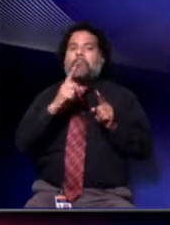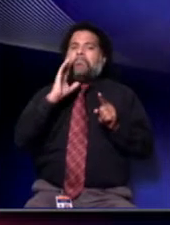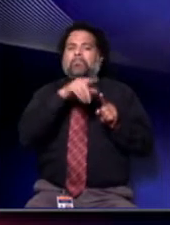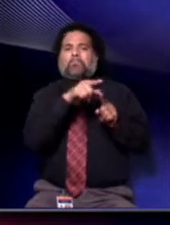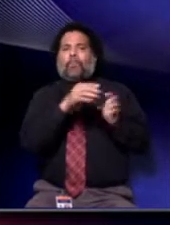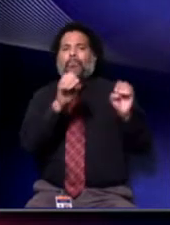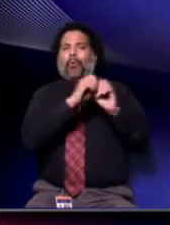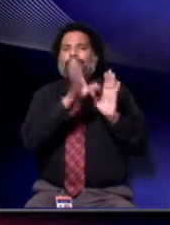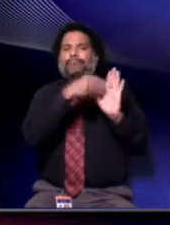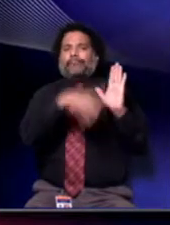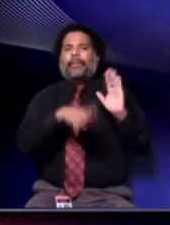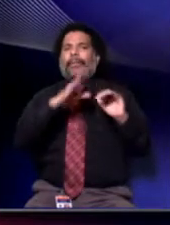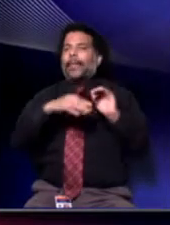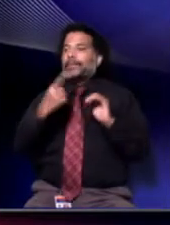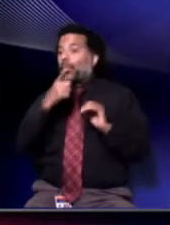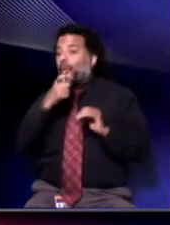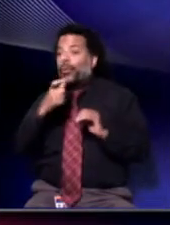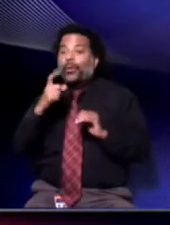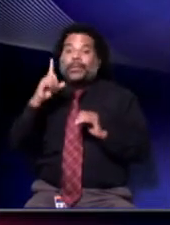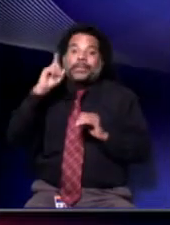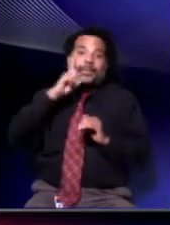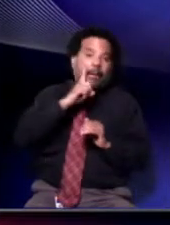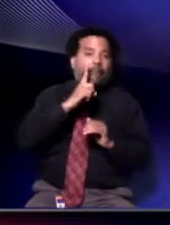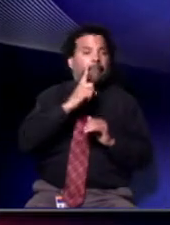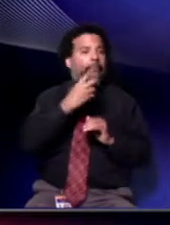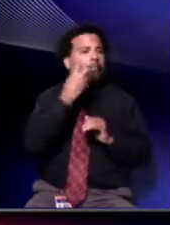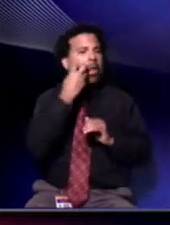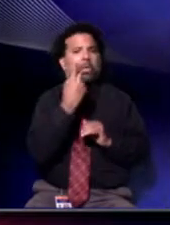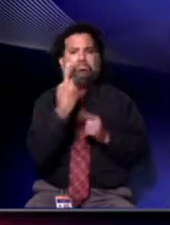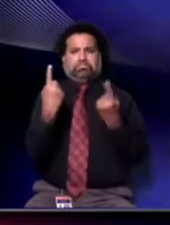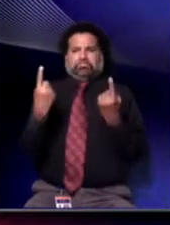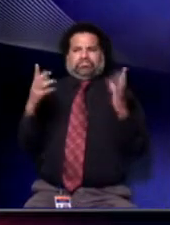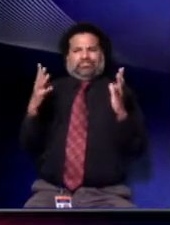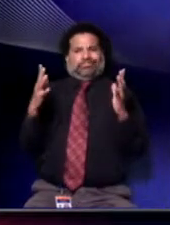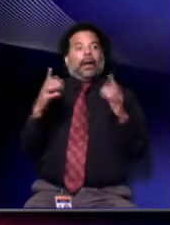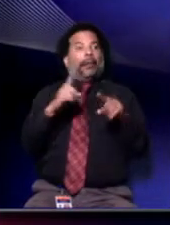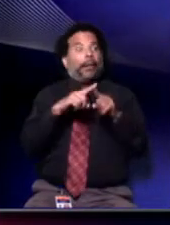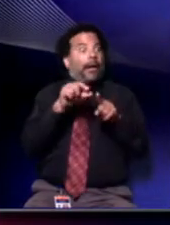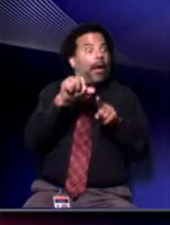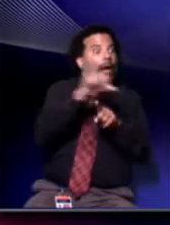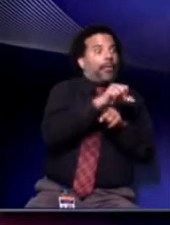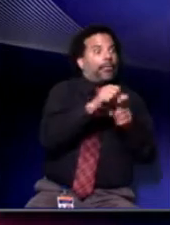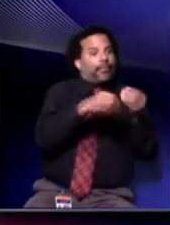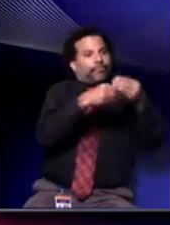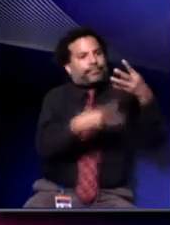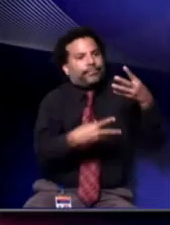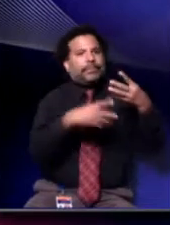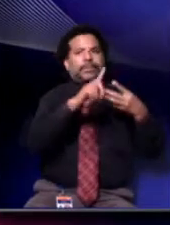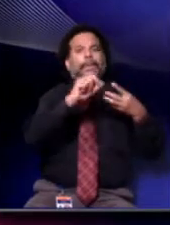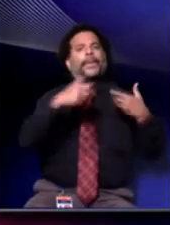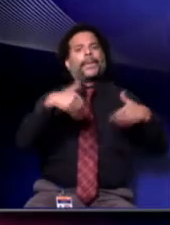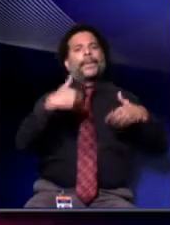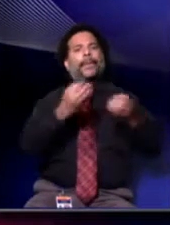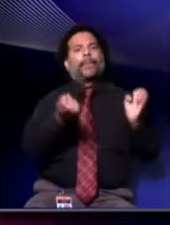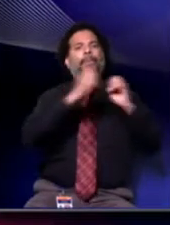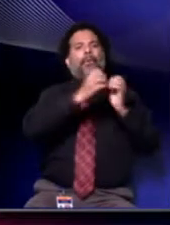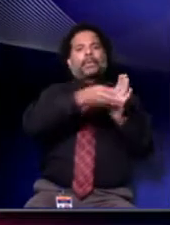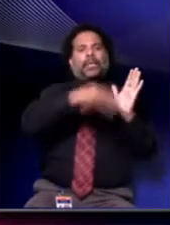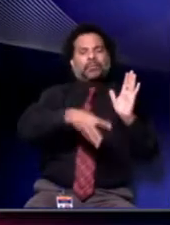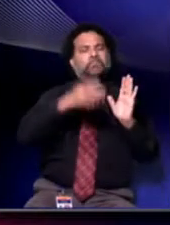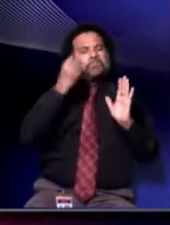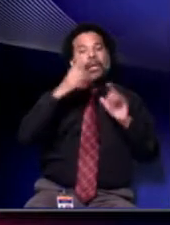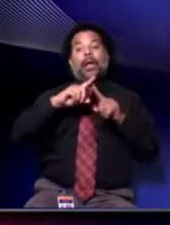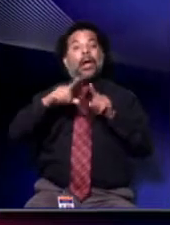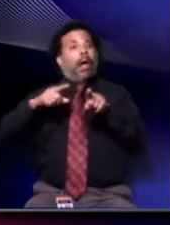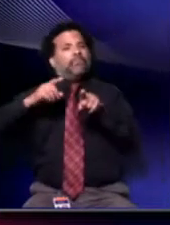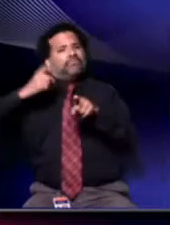expensive than a child that's simply vision impaired or hearing impaired. Sure, no, absolutely. That's why, we're trying to get a better handle on, is it more services because